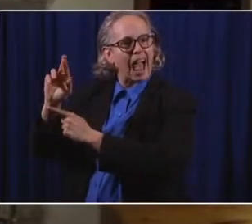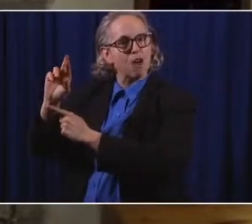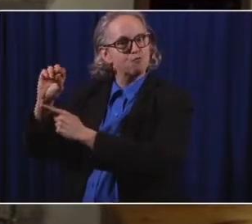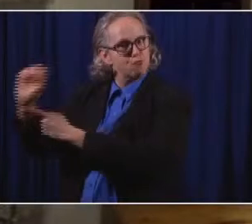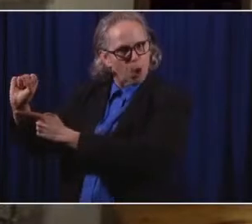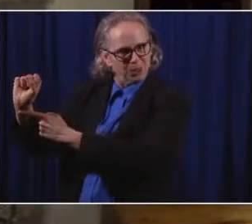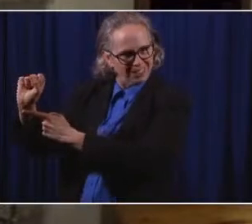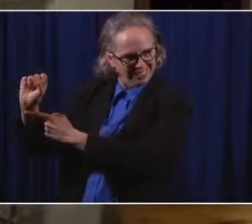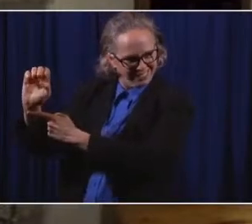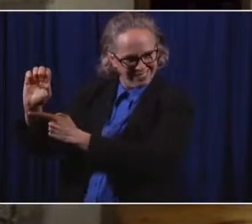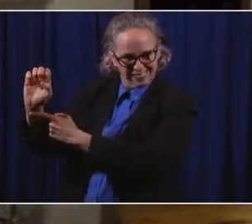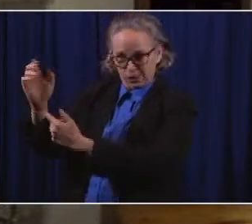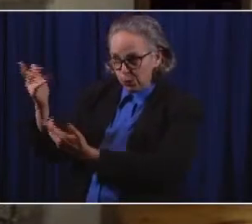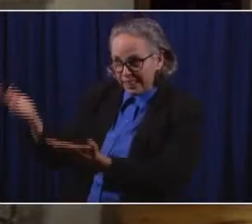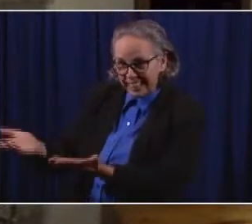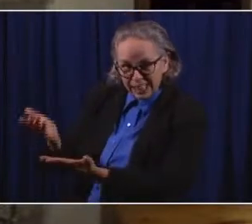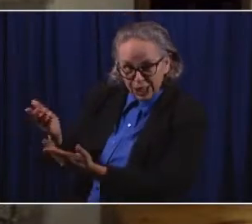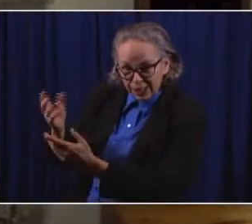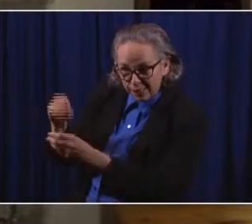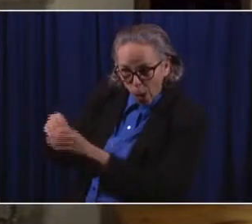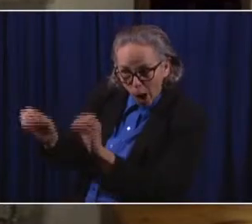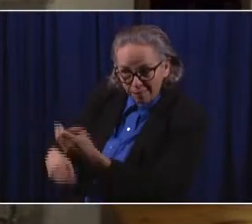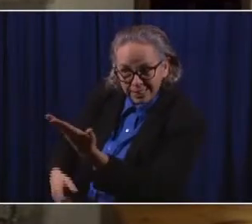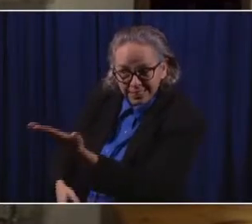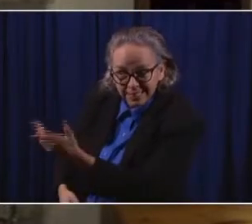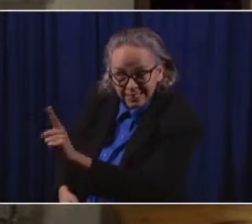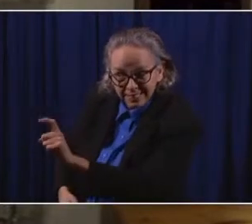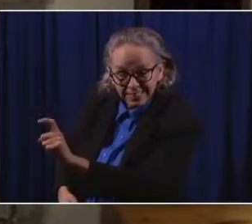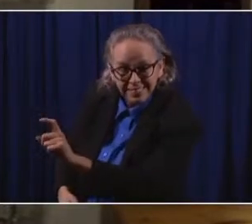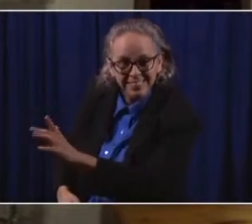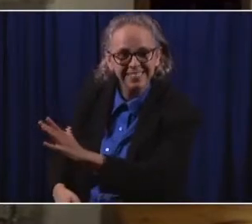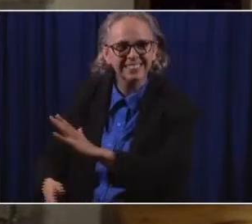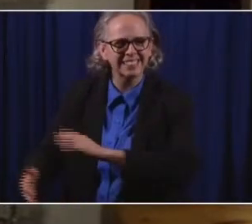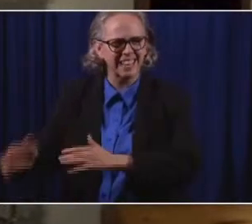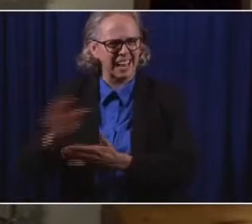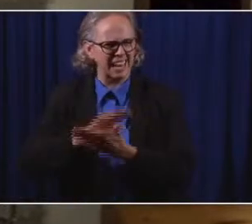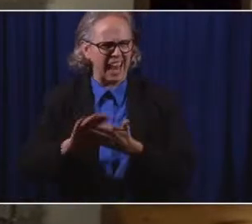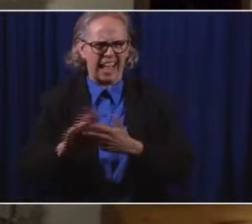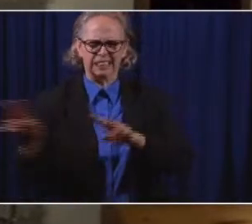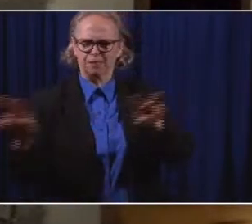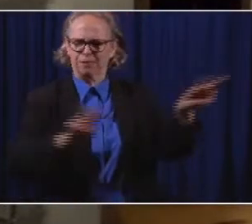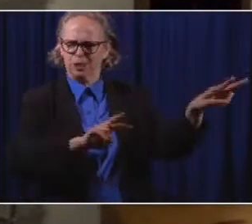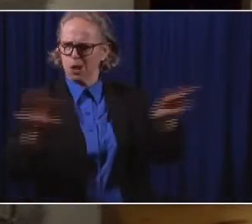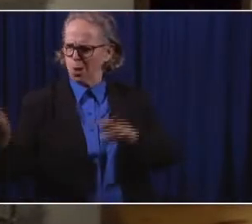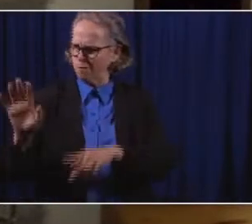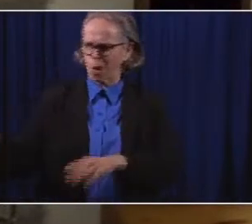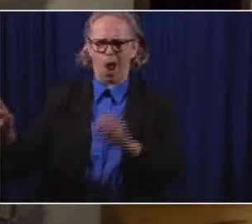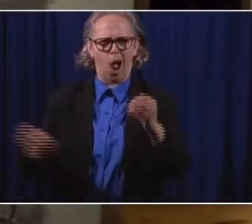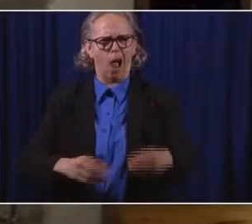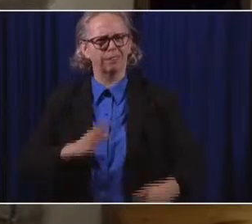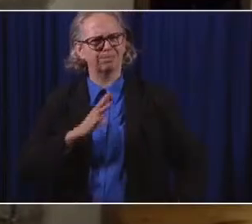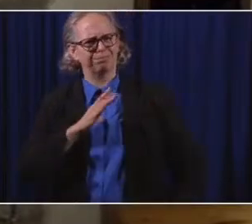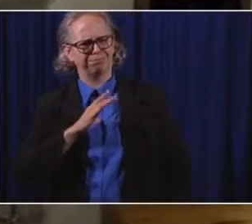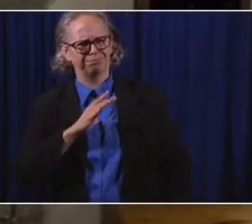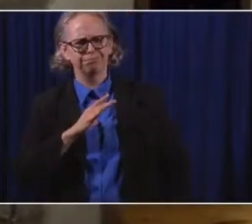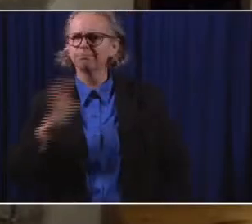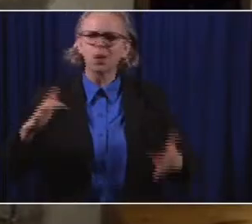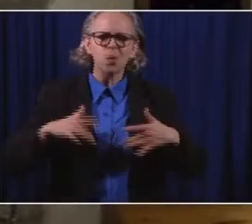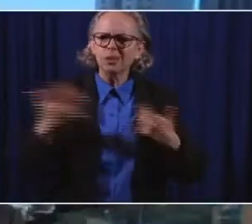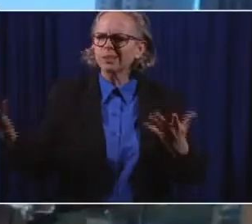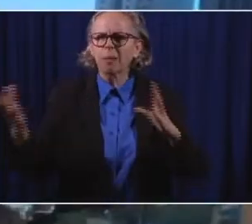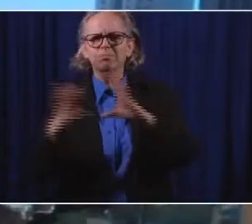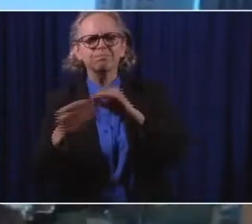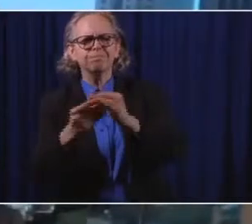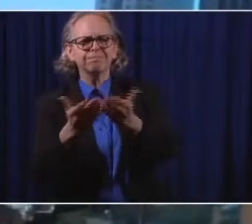in your office with a view of the State House there. That's a pretty nice view. Tell us where we are a week out. Well, thank you